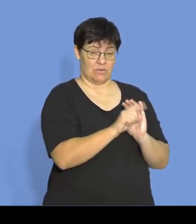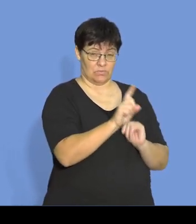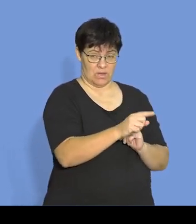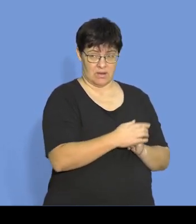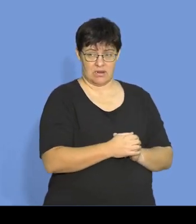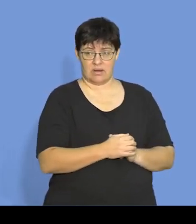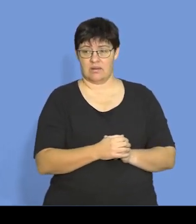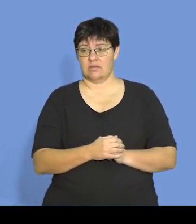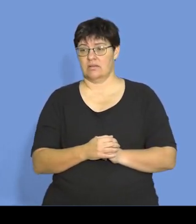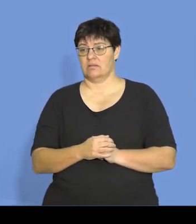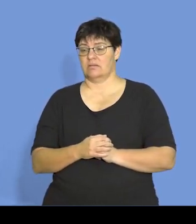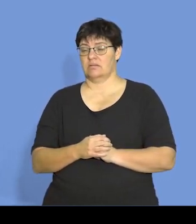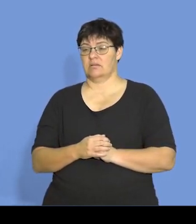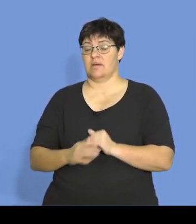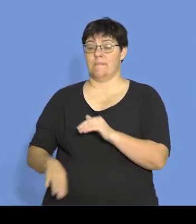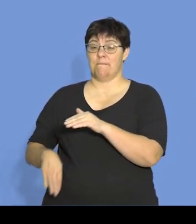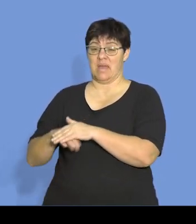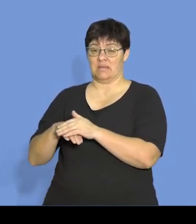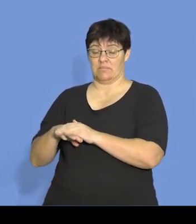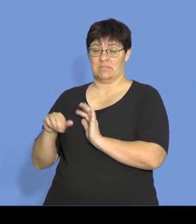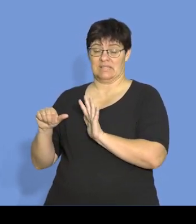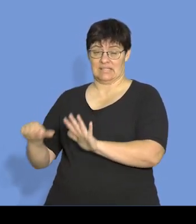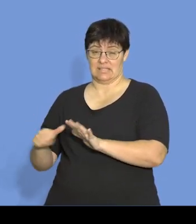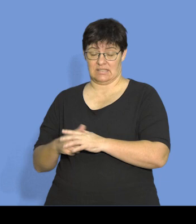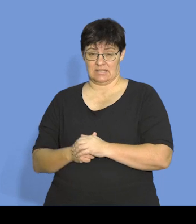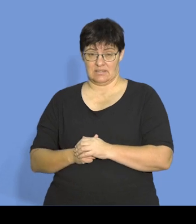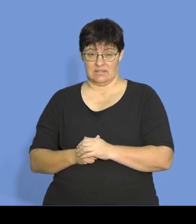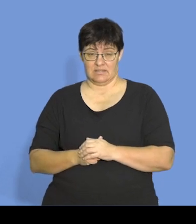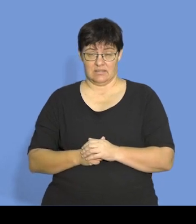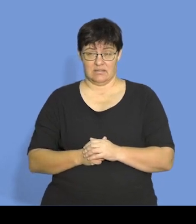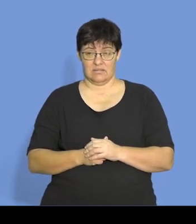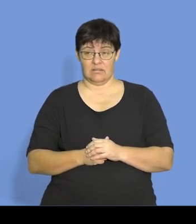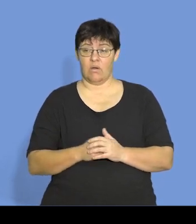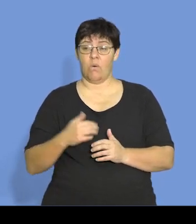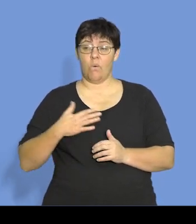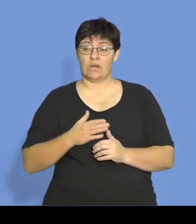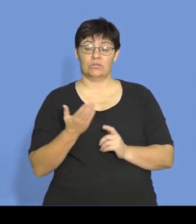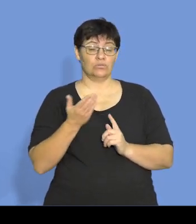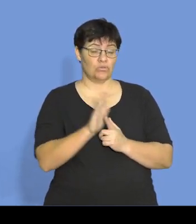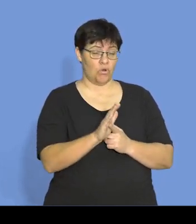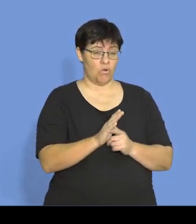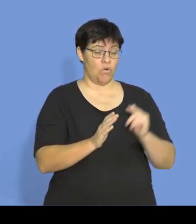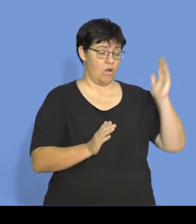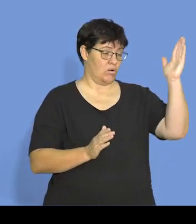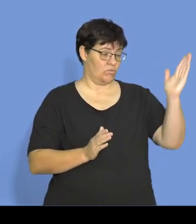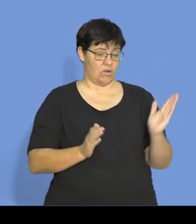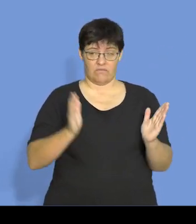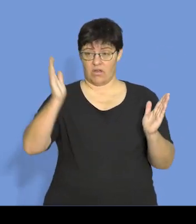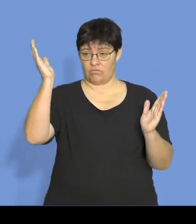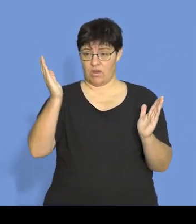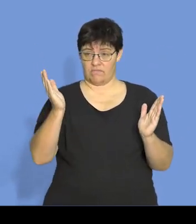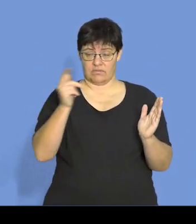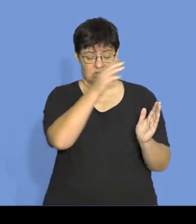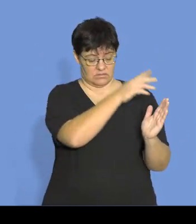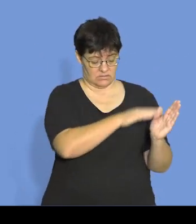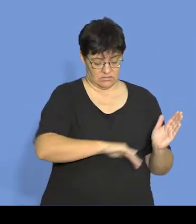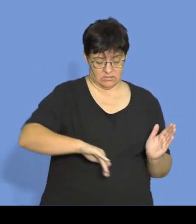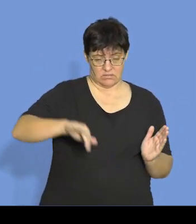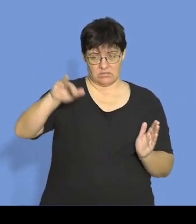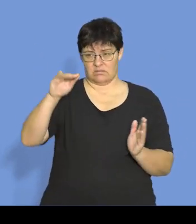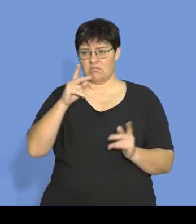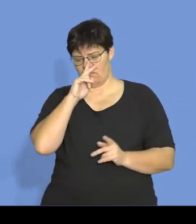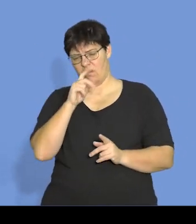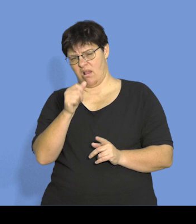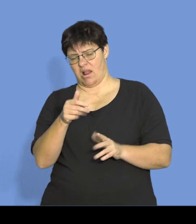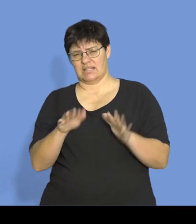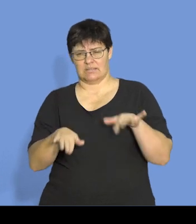1, my maximum value, which is 6. If I wanted to show you this as a graph, it will then look something of